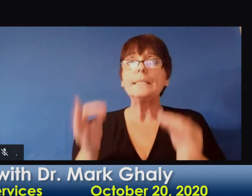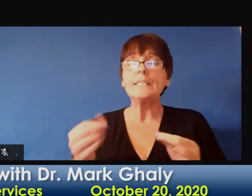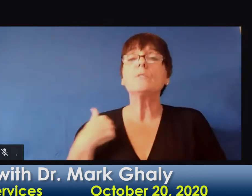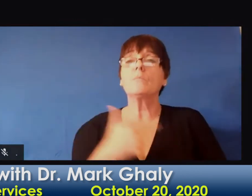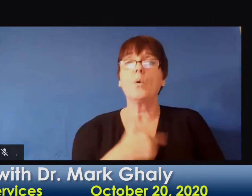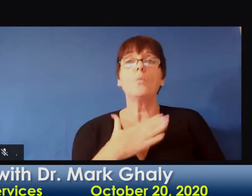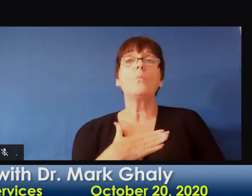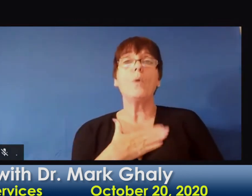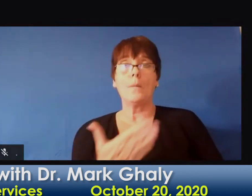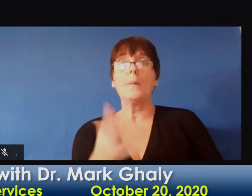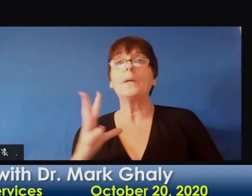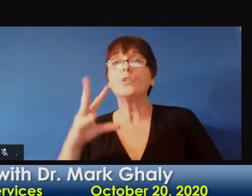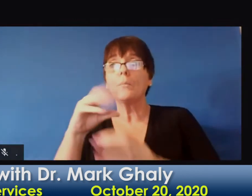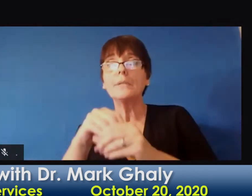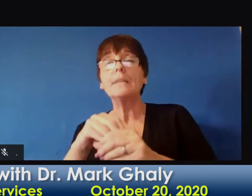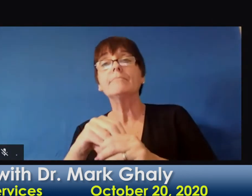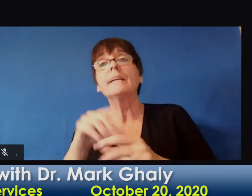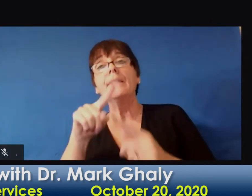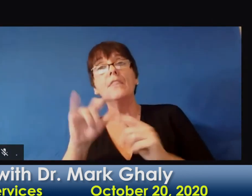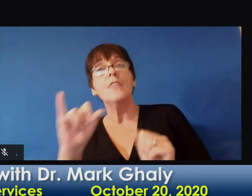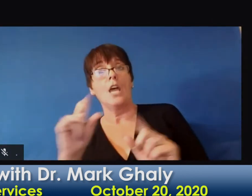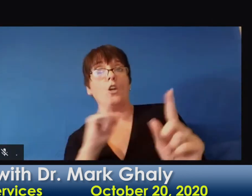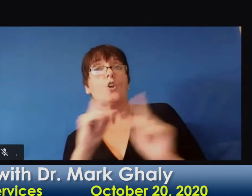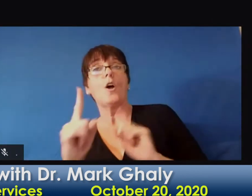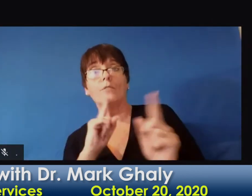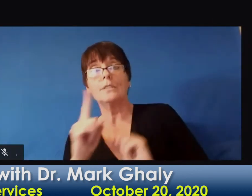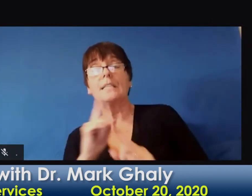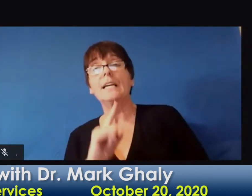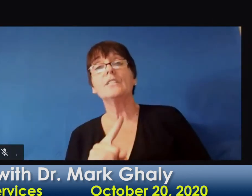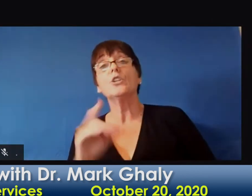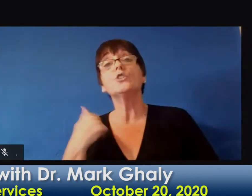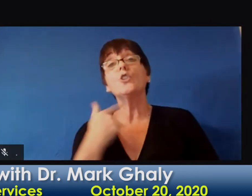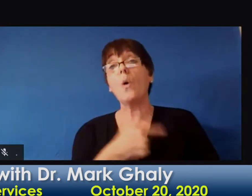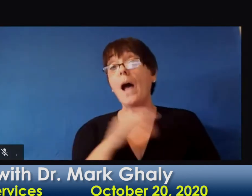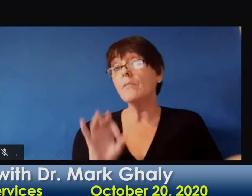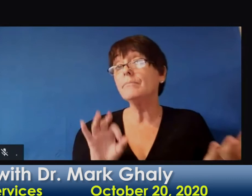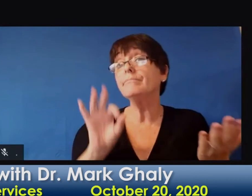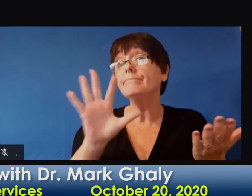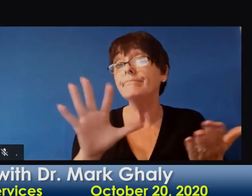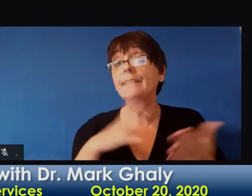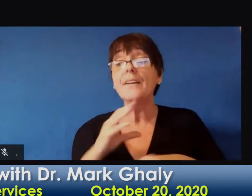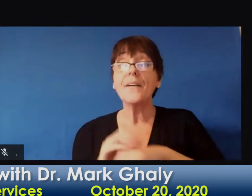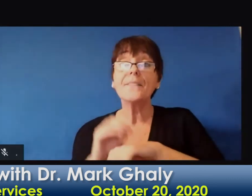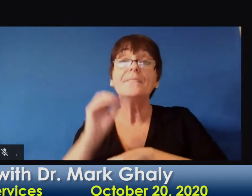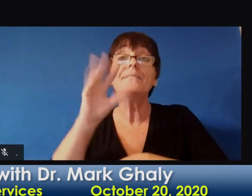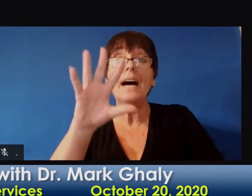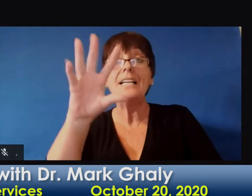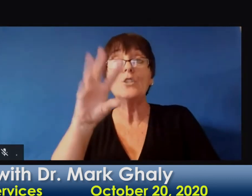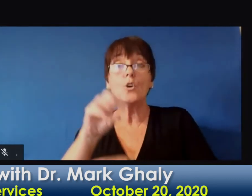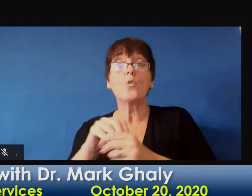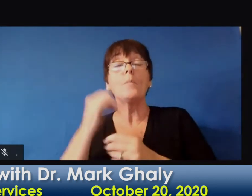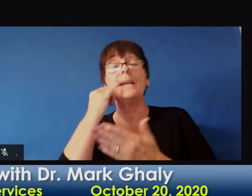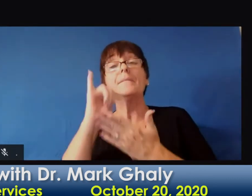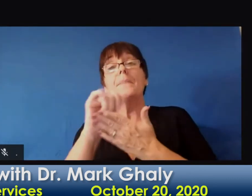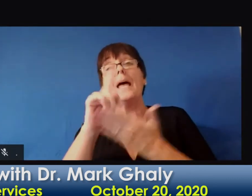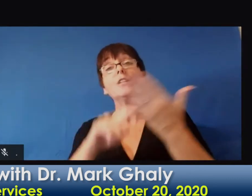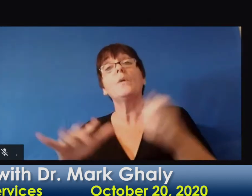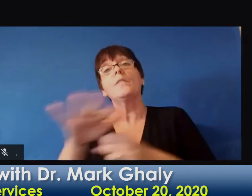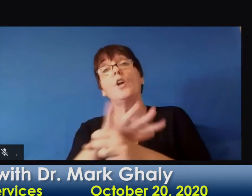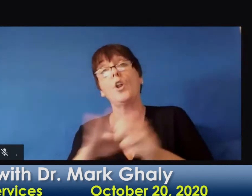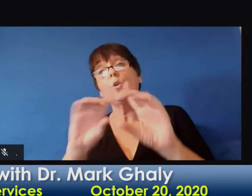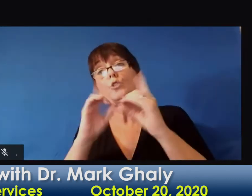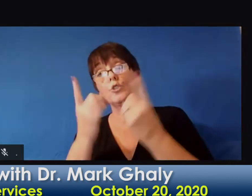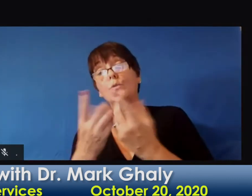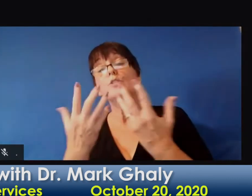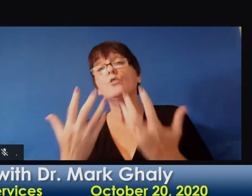to partake in all of those conversations. So our 2 cents, our advice is at least incorporated if that's what the local districts